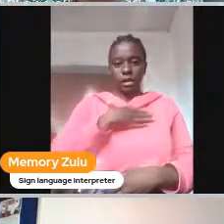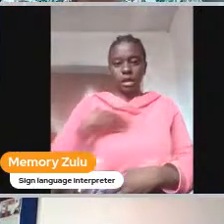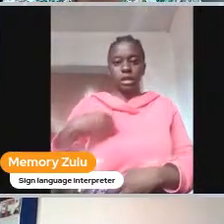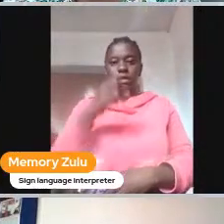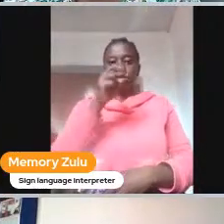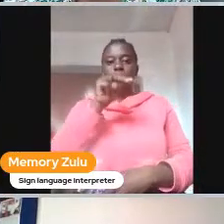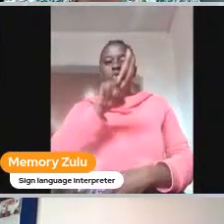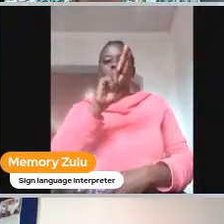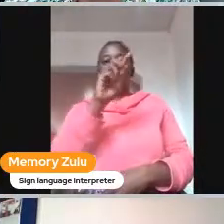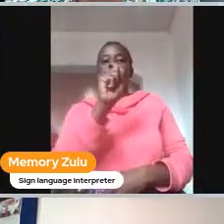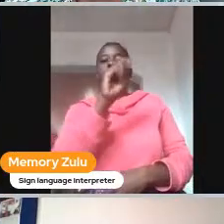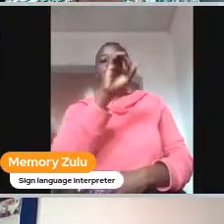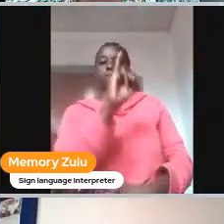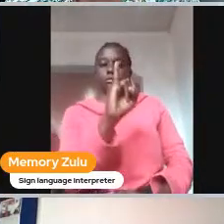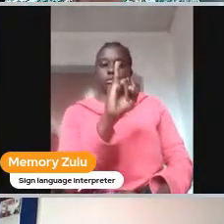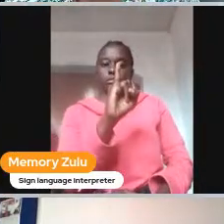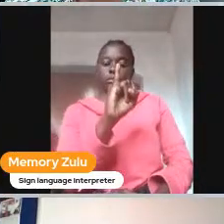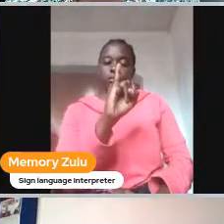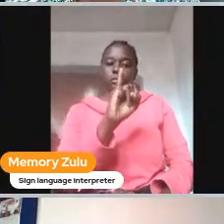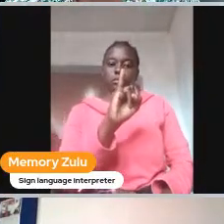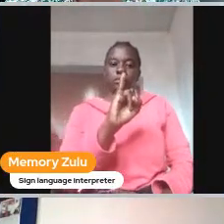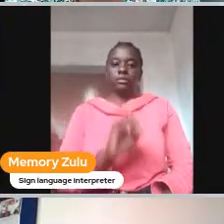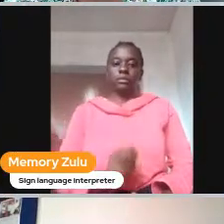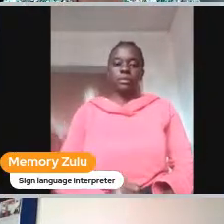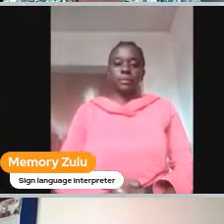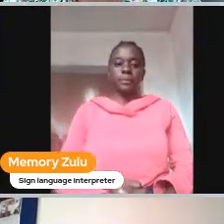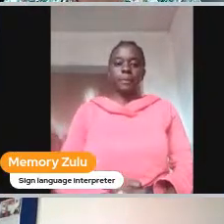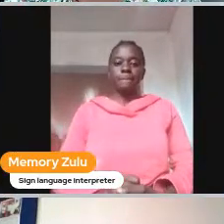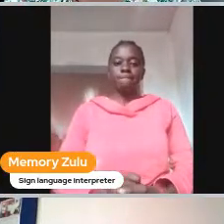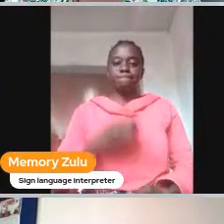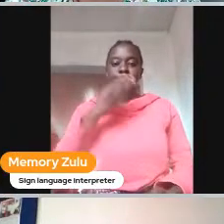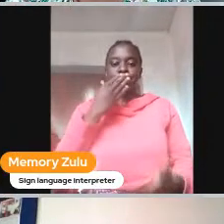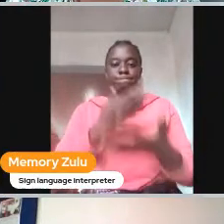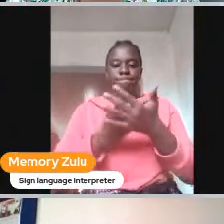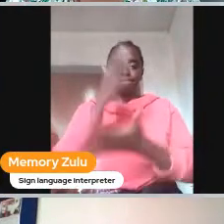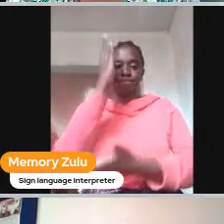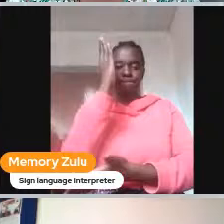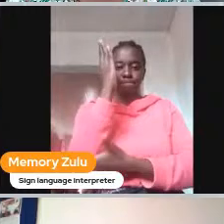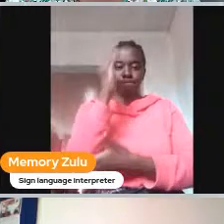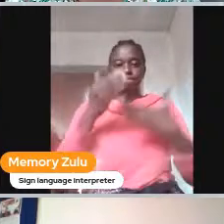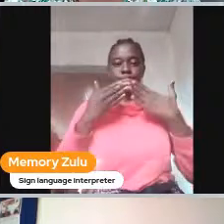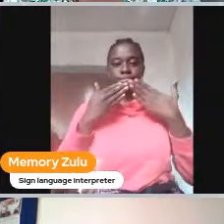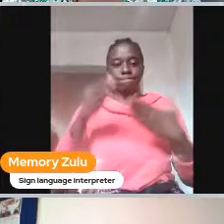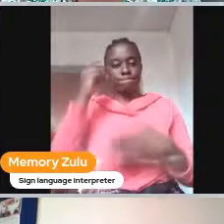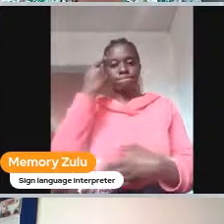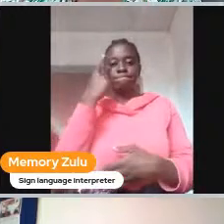Good afternoon. Thank you for having me on this platform. And